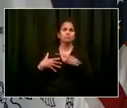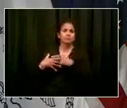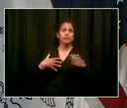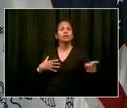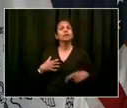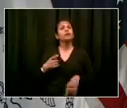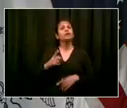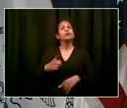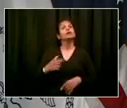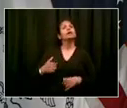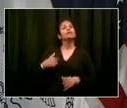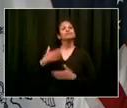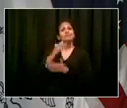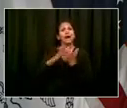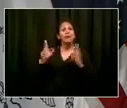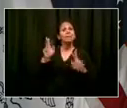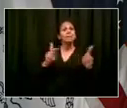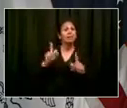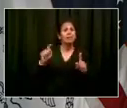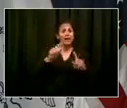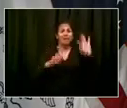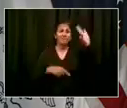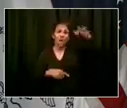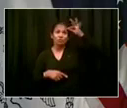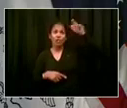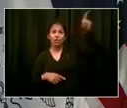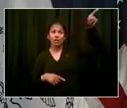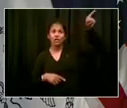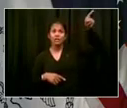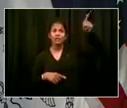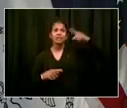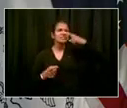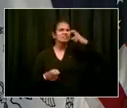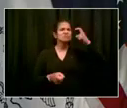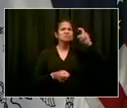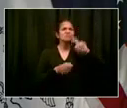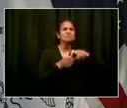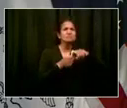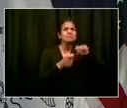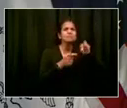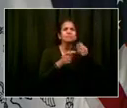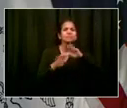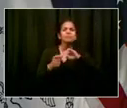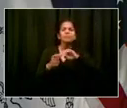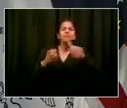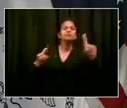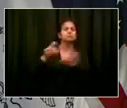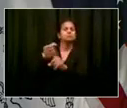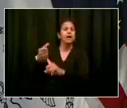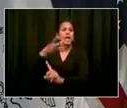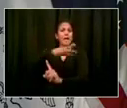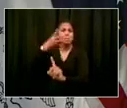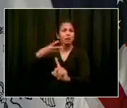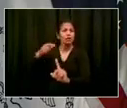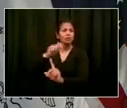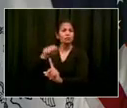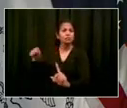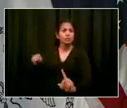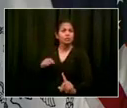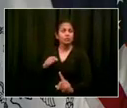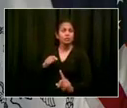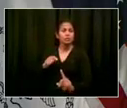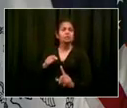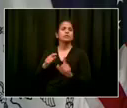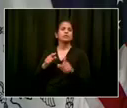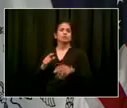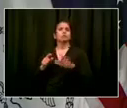having a toll here. It's been for months. Remember when there was going to be a citizenship question, which hadn't existed for 70 years on the census?